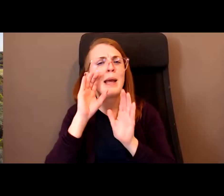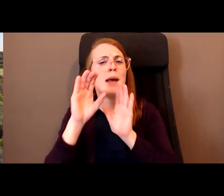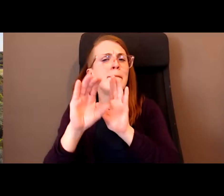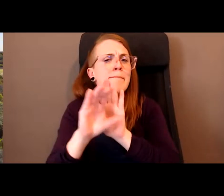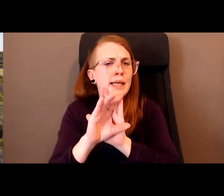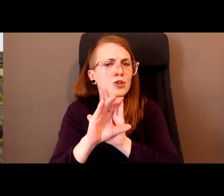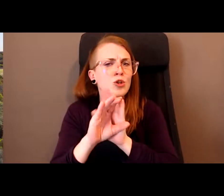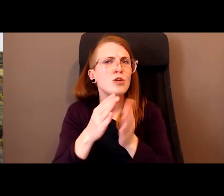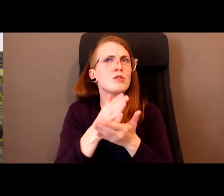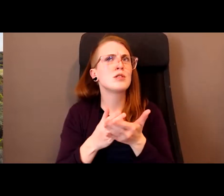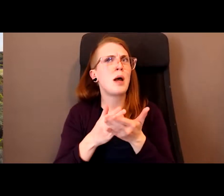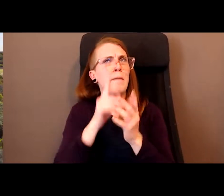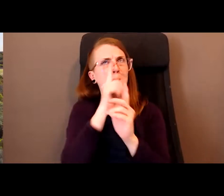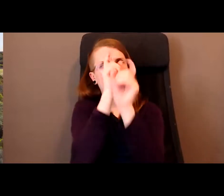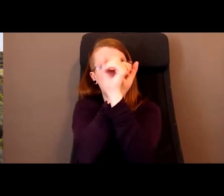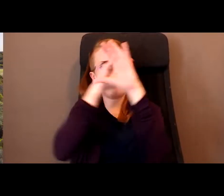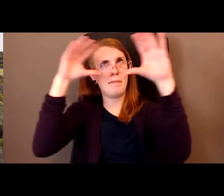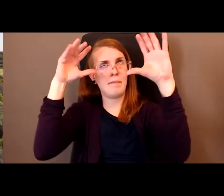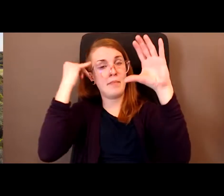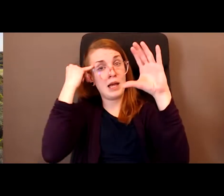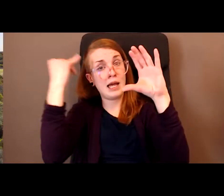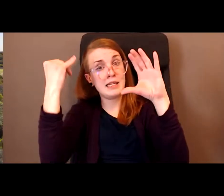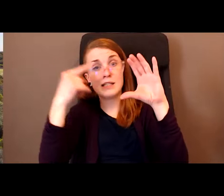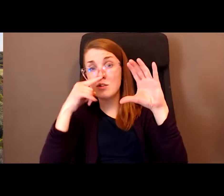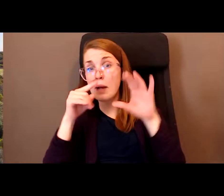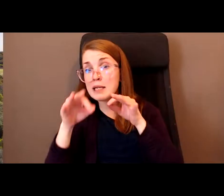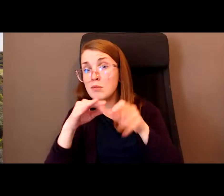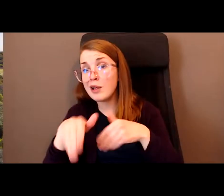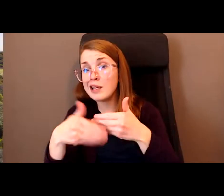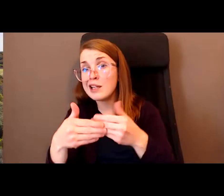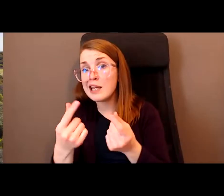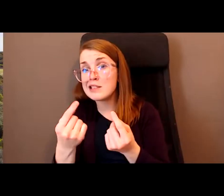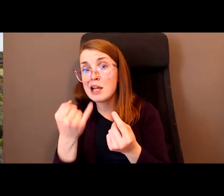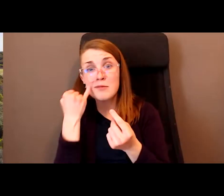you explain kind of where the next steps would be if we pursued that?